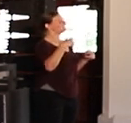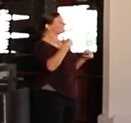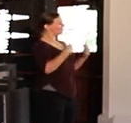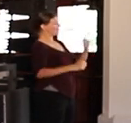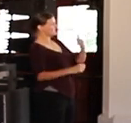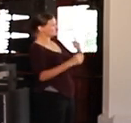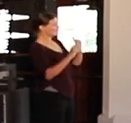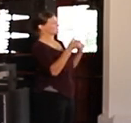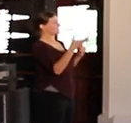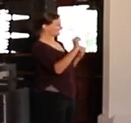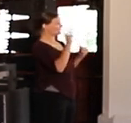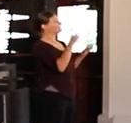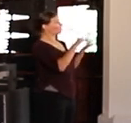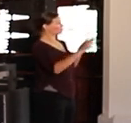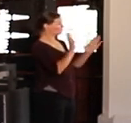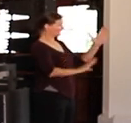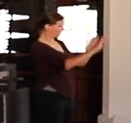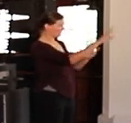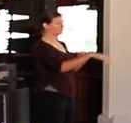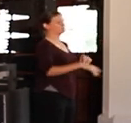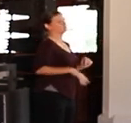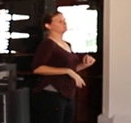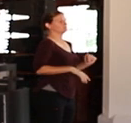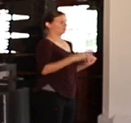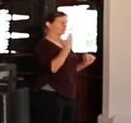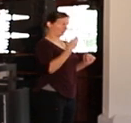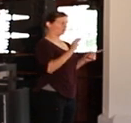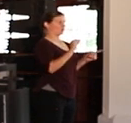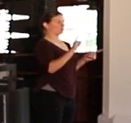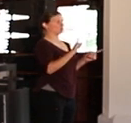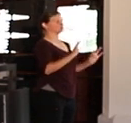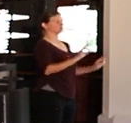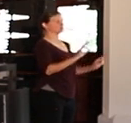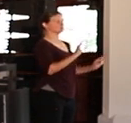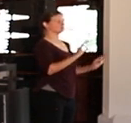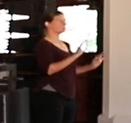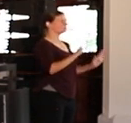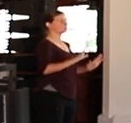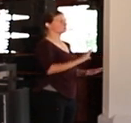I serve as the Assistant Dean for Student Development. Thank you, OLs. I love your energy.